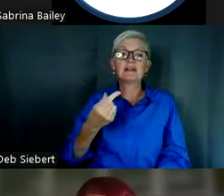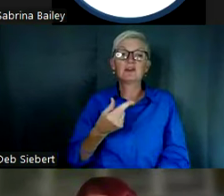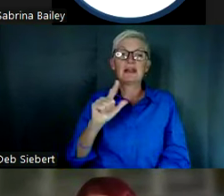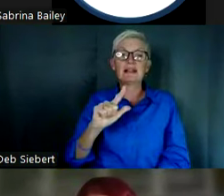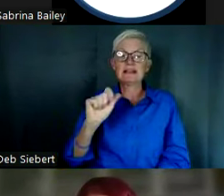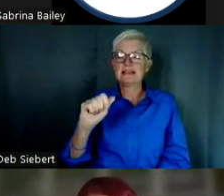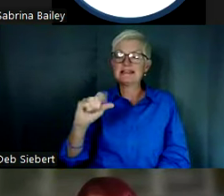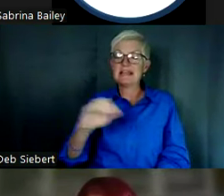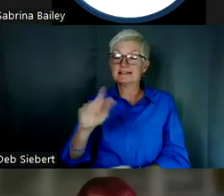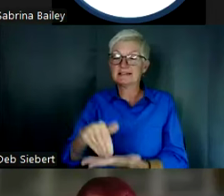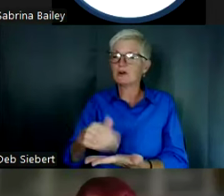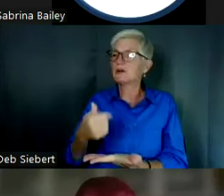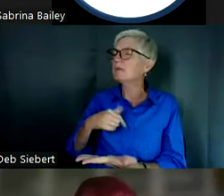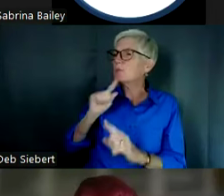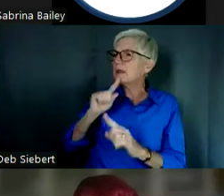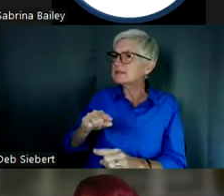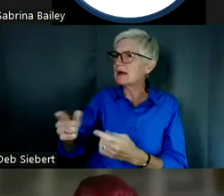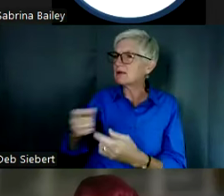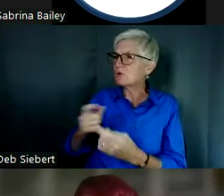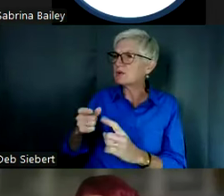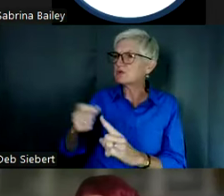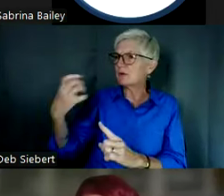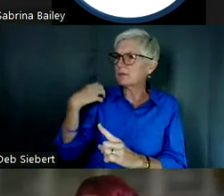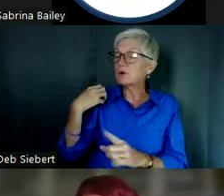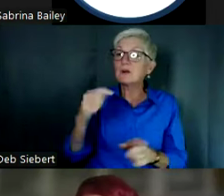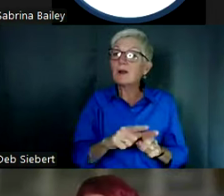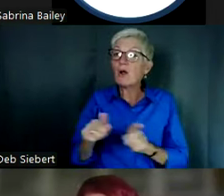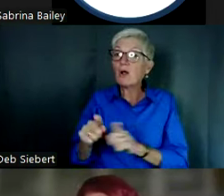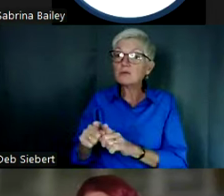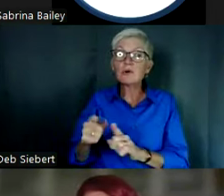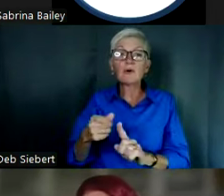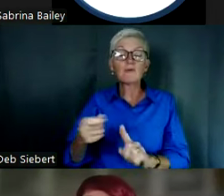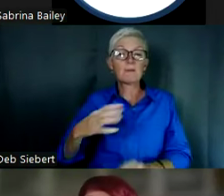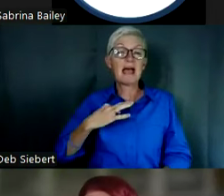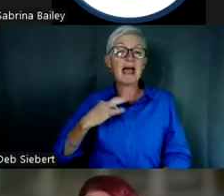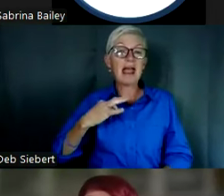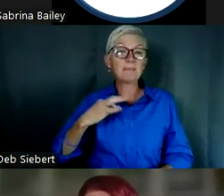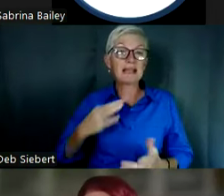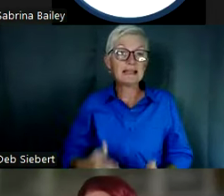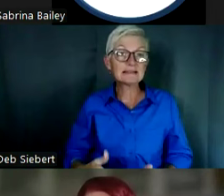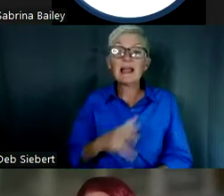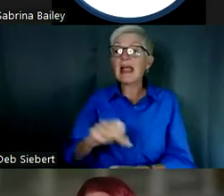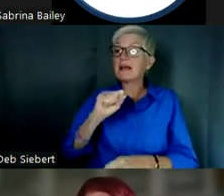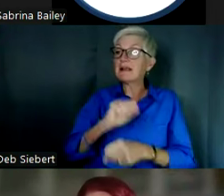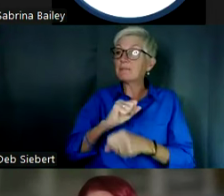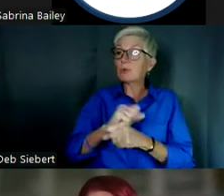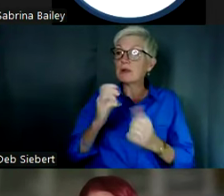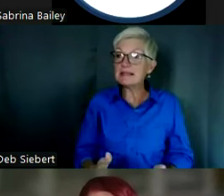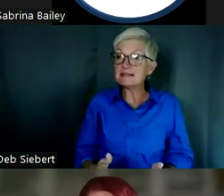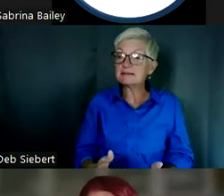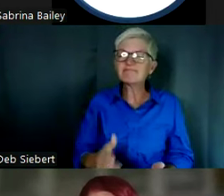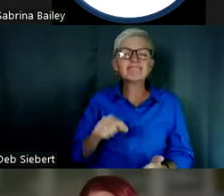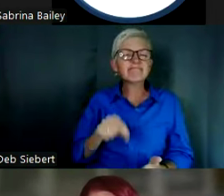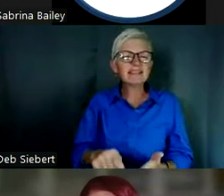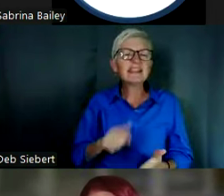we respond to questions posed by employers, but also by applicants and employees. And this just represents some of the most common